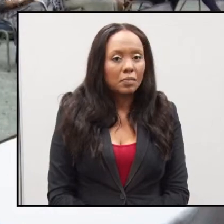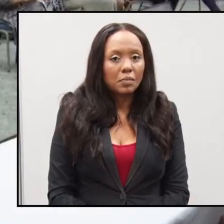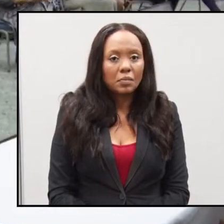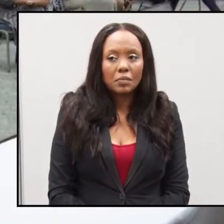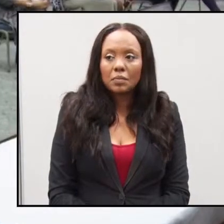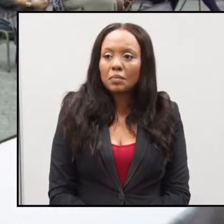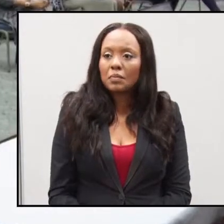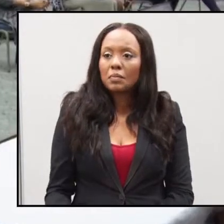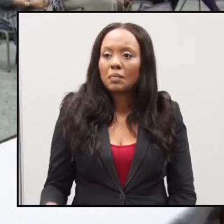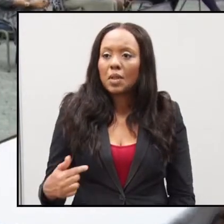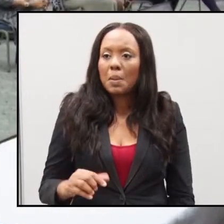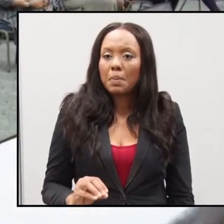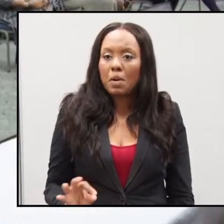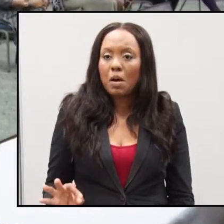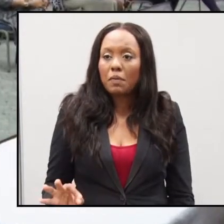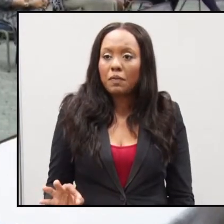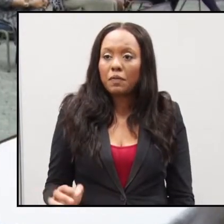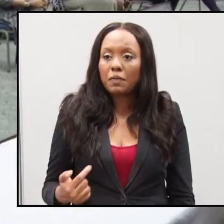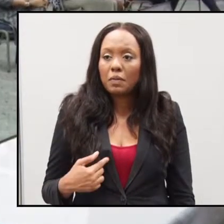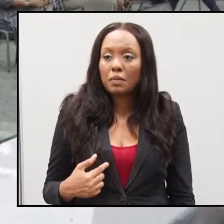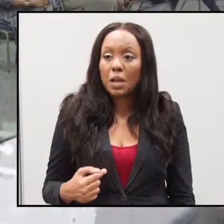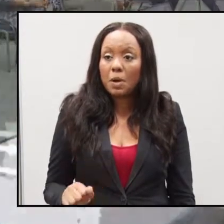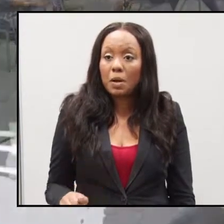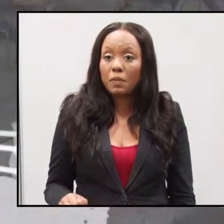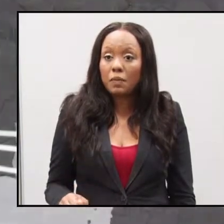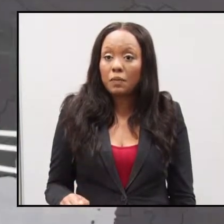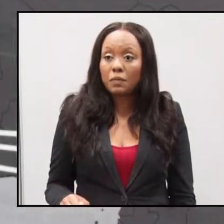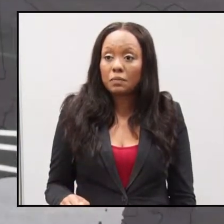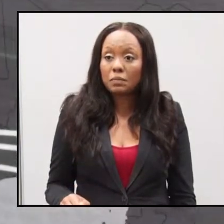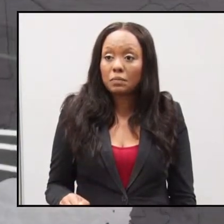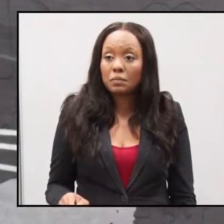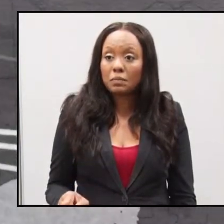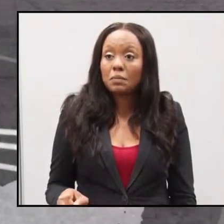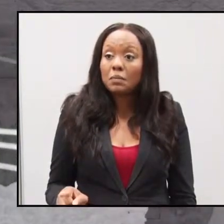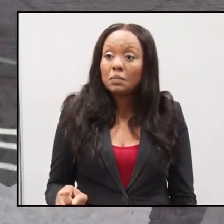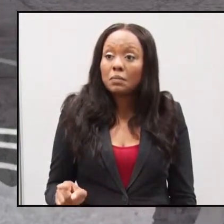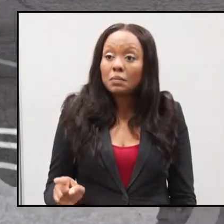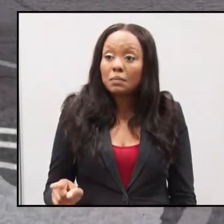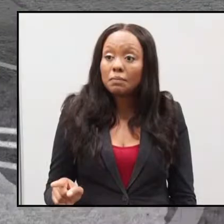Masa baby won't kill me,